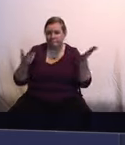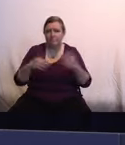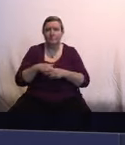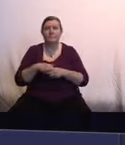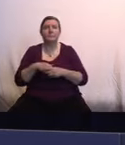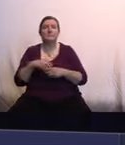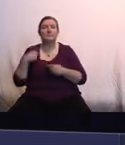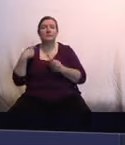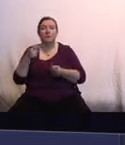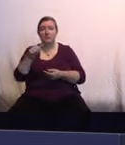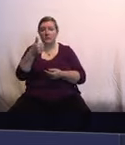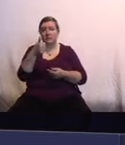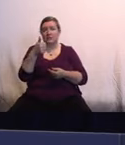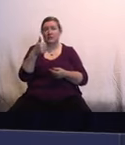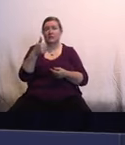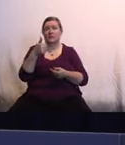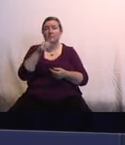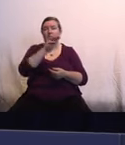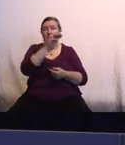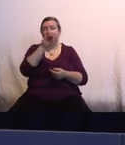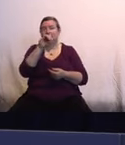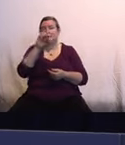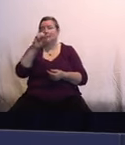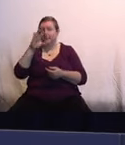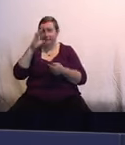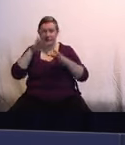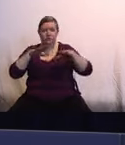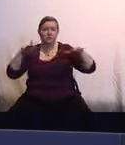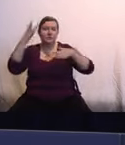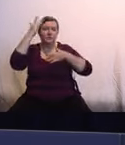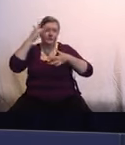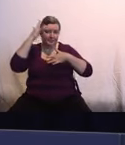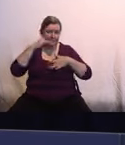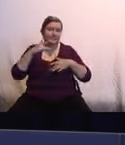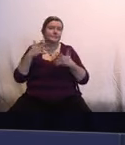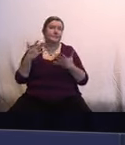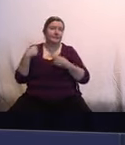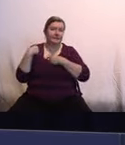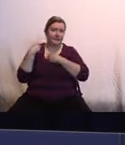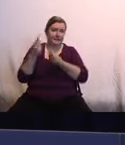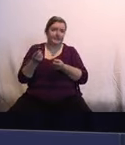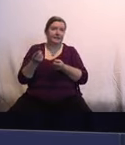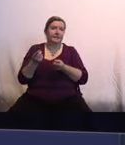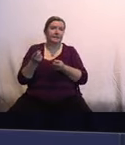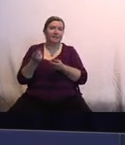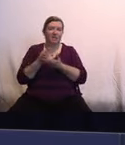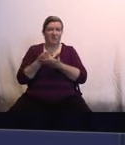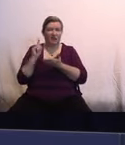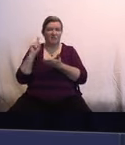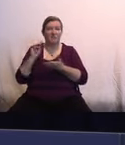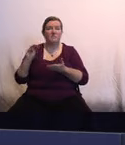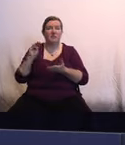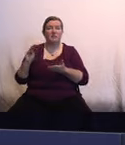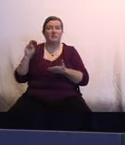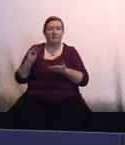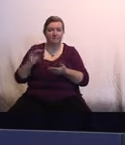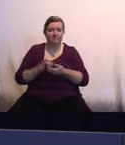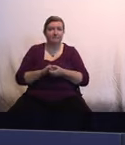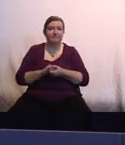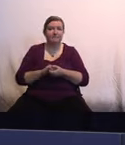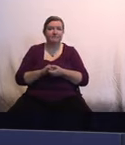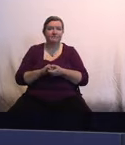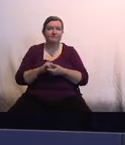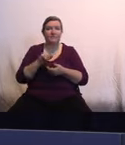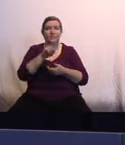10 new cases of multisystem inflammatory syndrome since our last briefing. There are